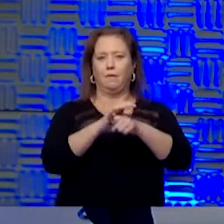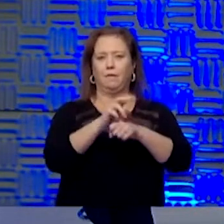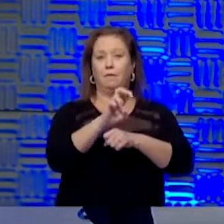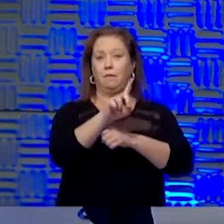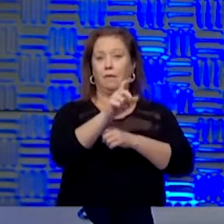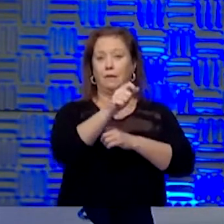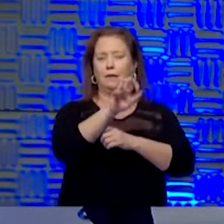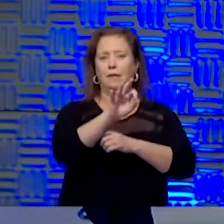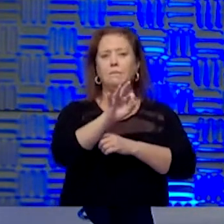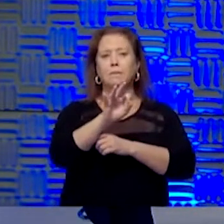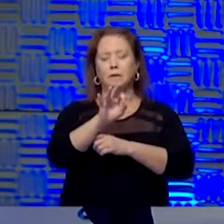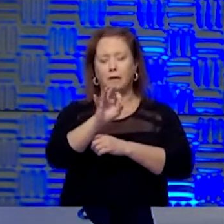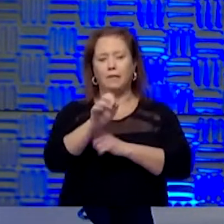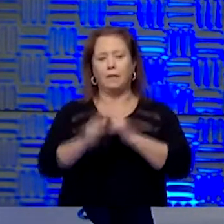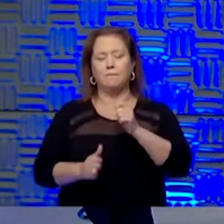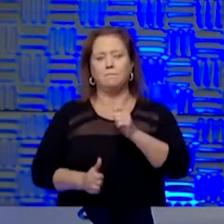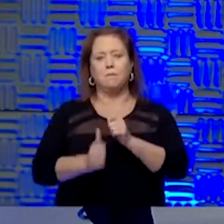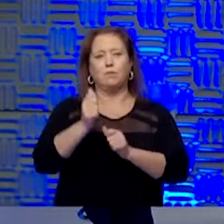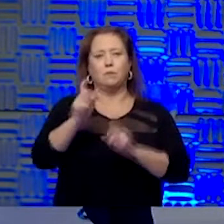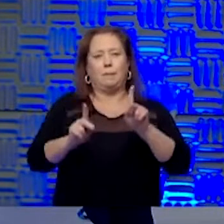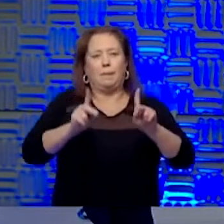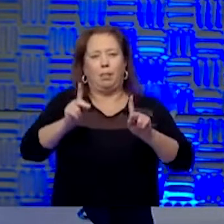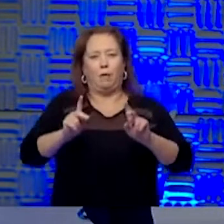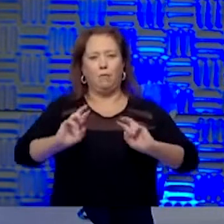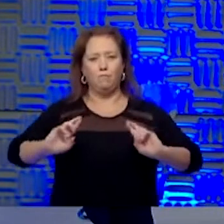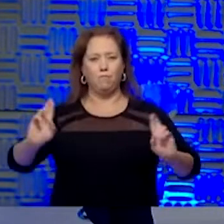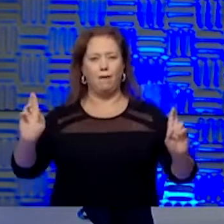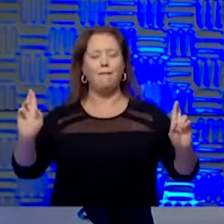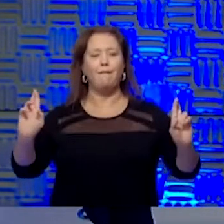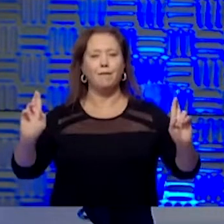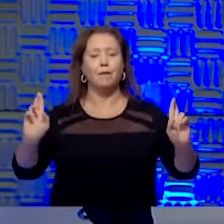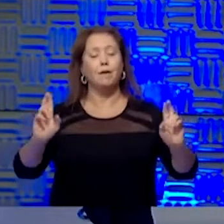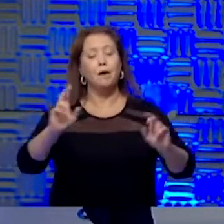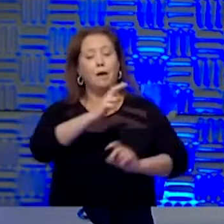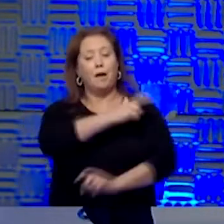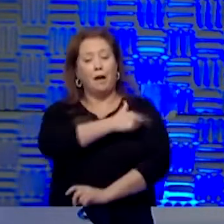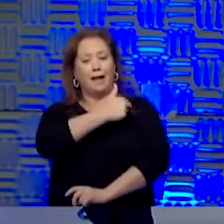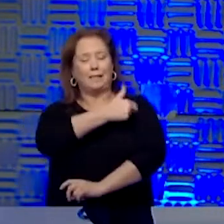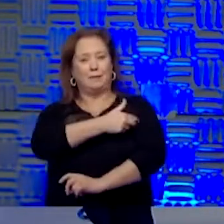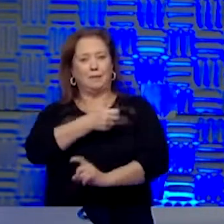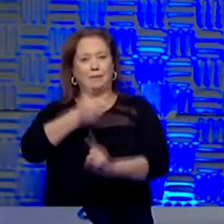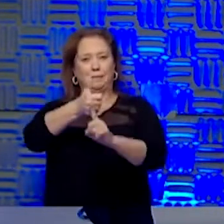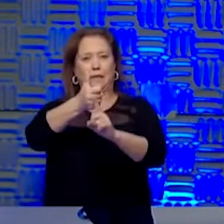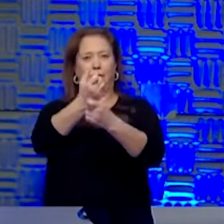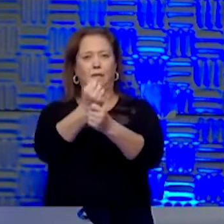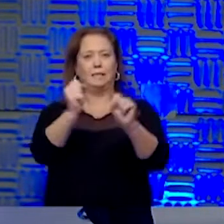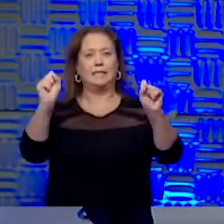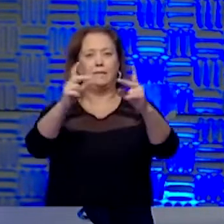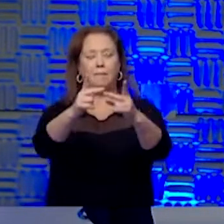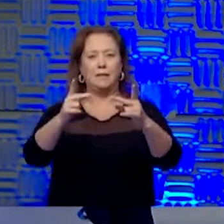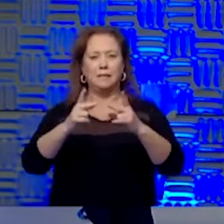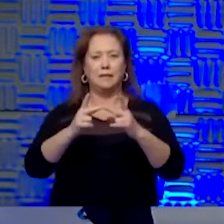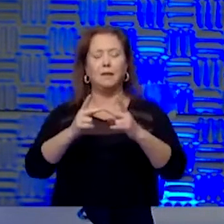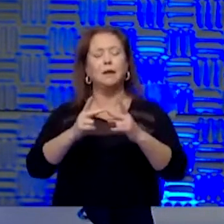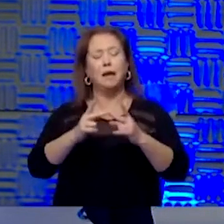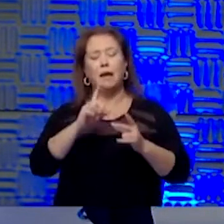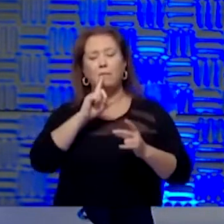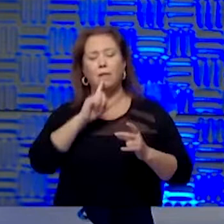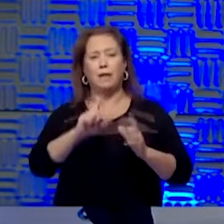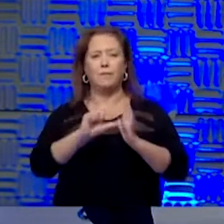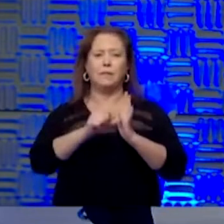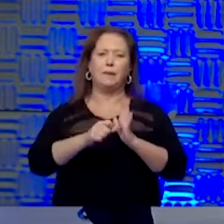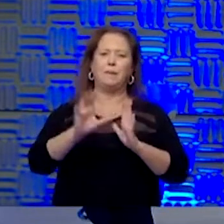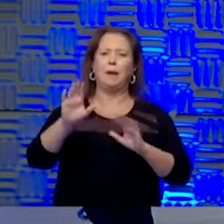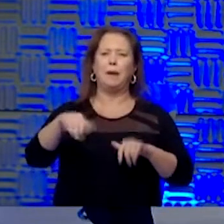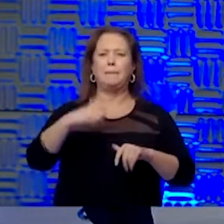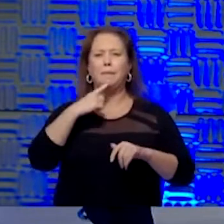think everybody's pretty darn well prepared. And that hospitals are probably one of the safest places. Absolutely. I would go so far, and then people are going to say, oh, you're